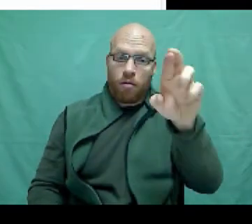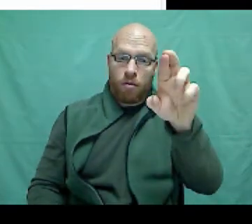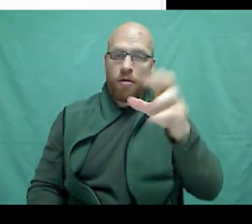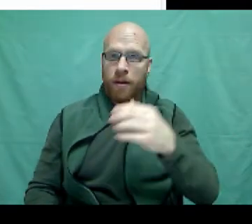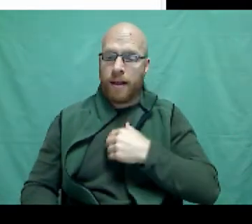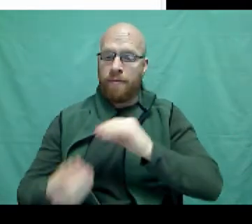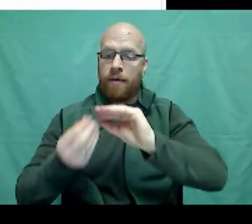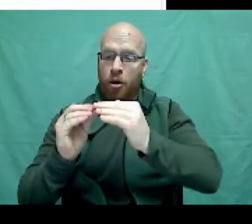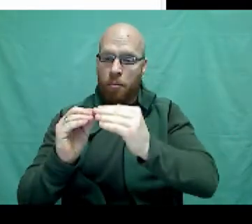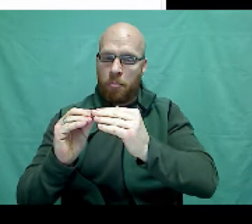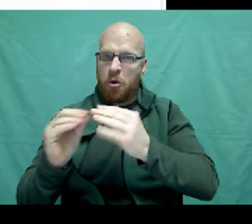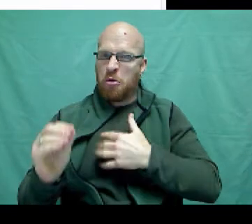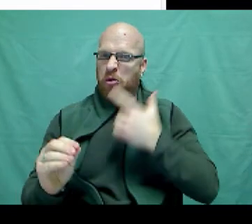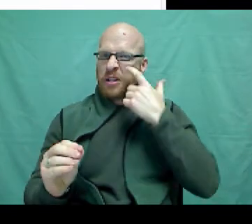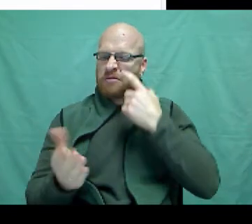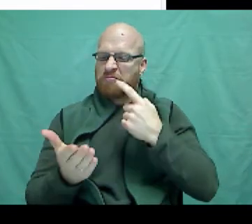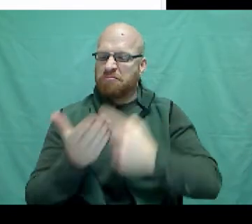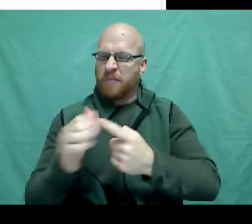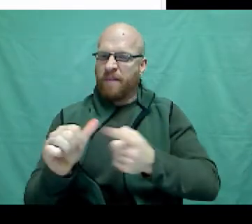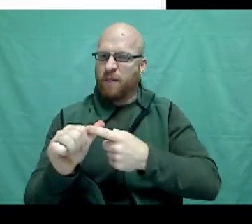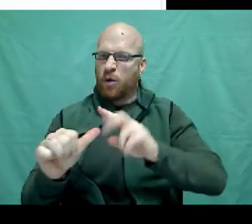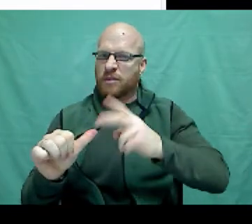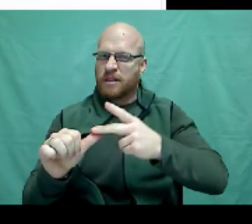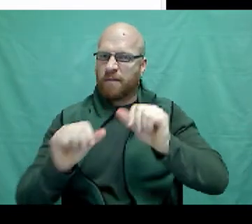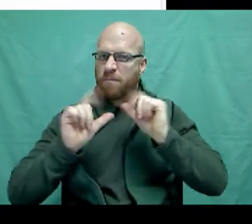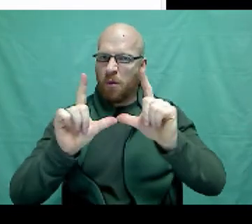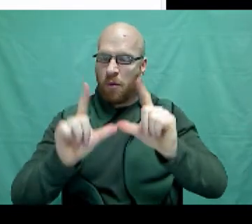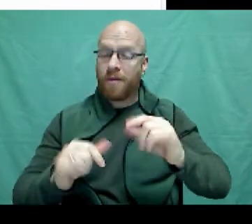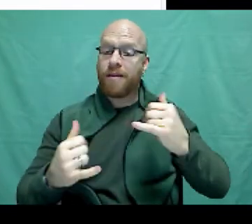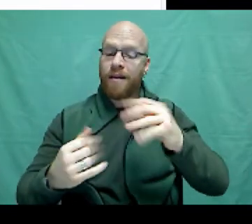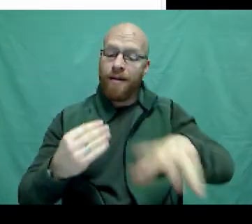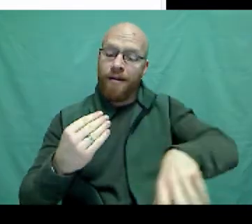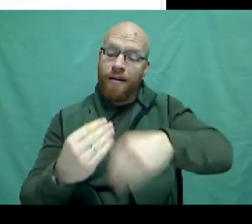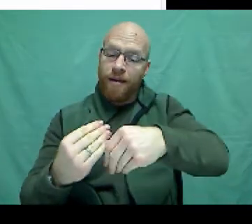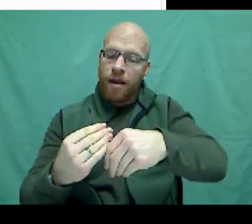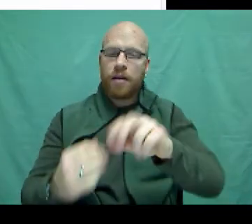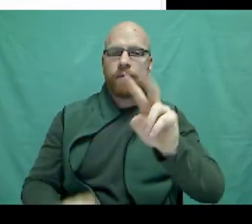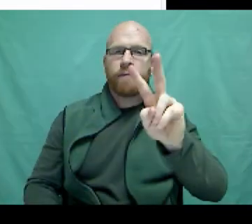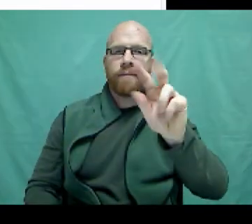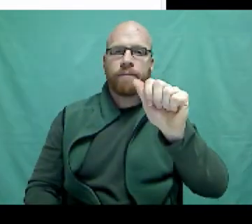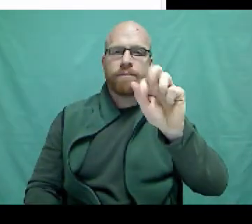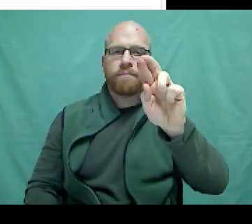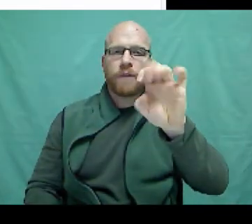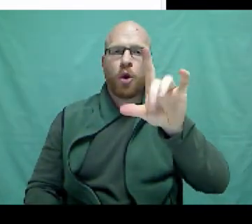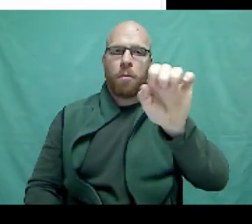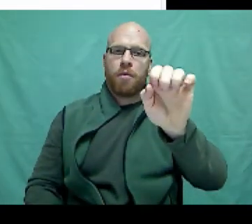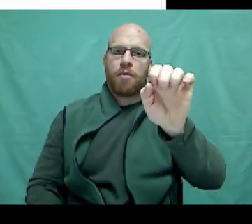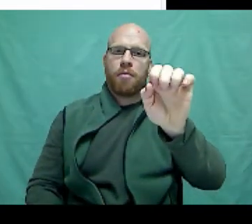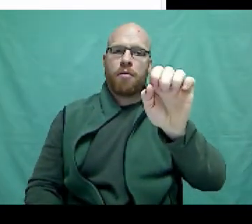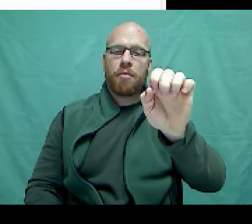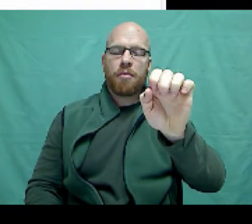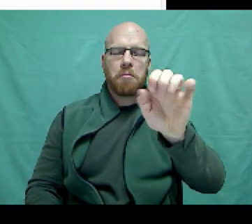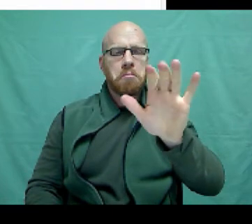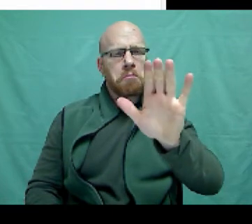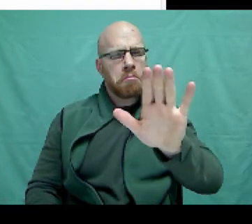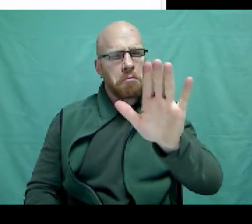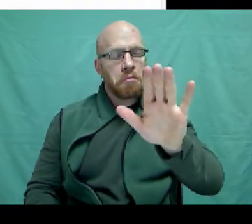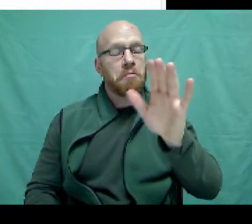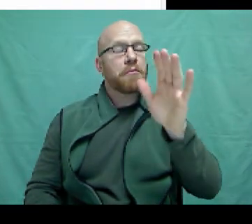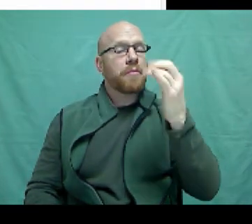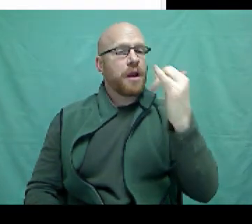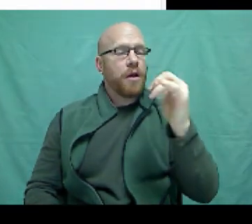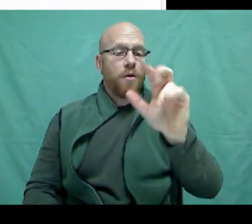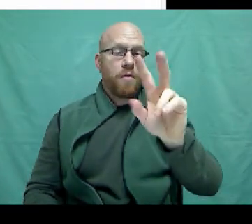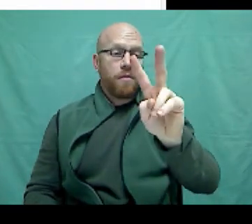We're going to discuss square roots that contain numerical values, like in our first two vlogs. And now we're going to add variable terms,